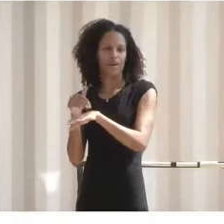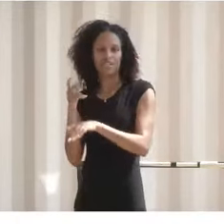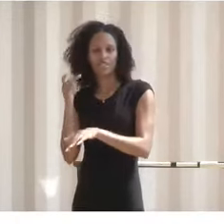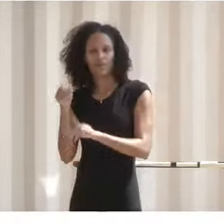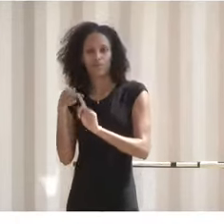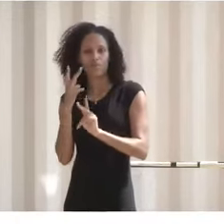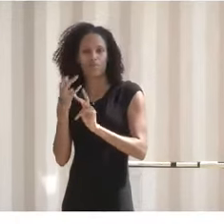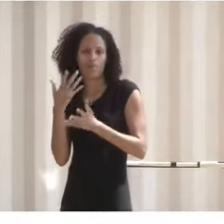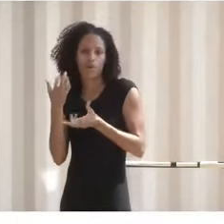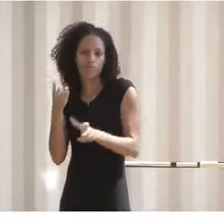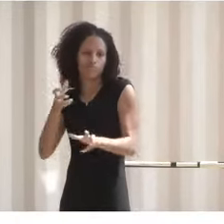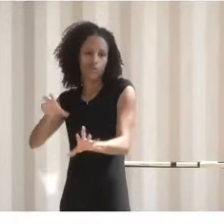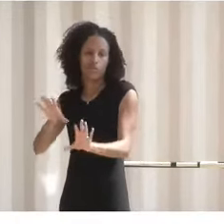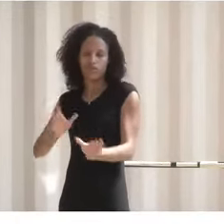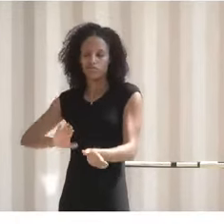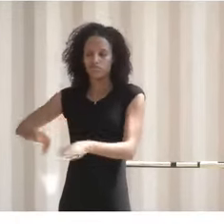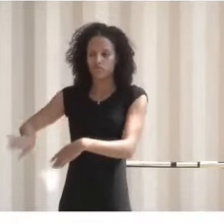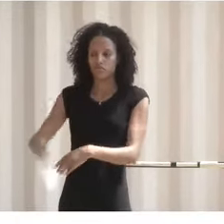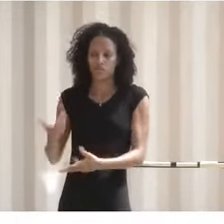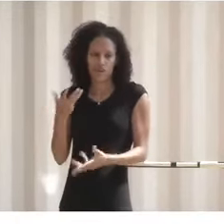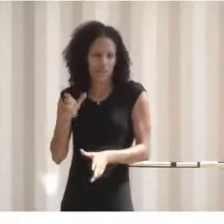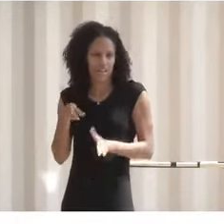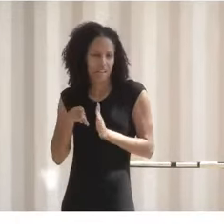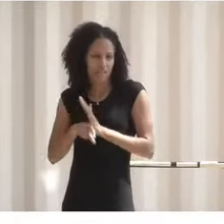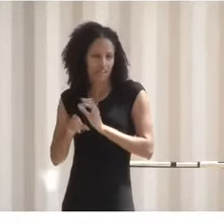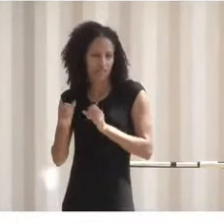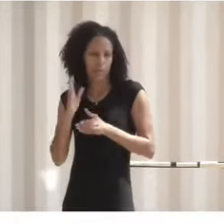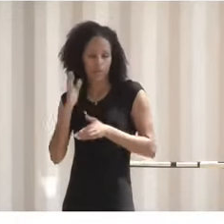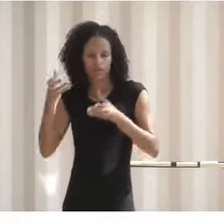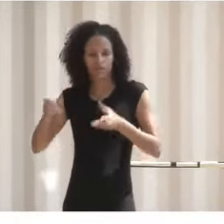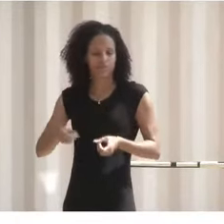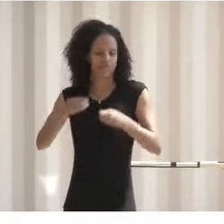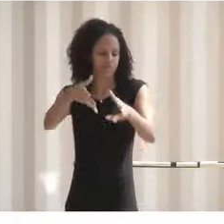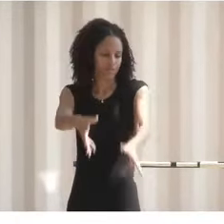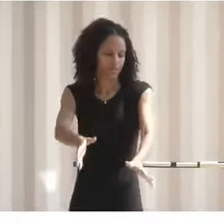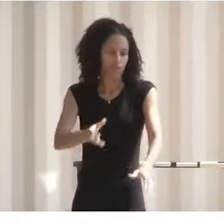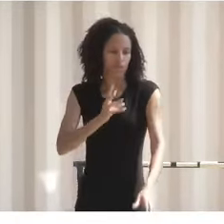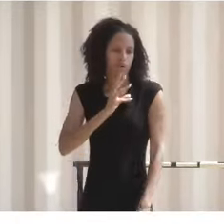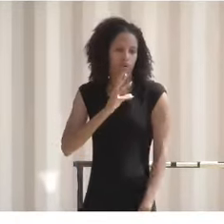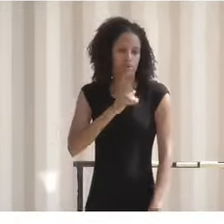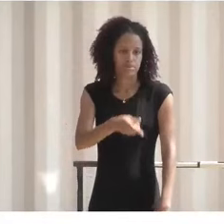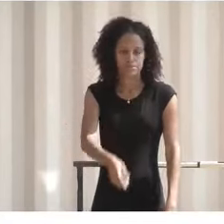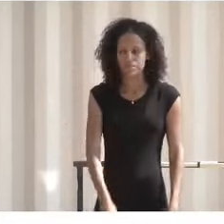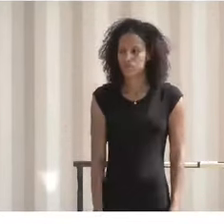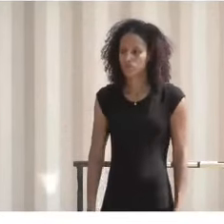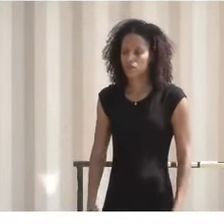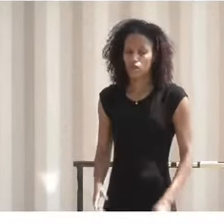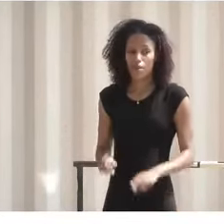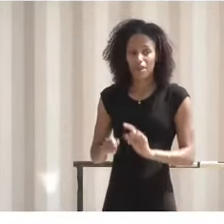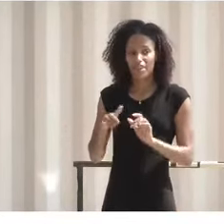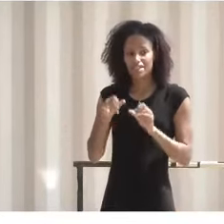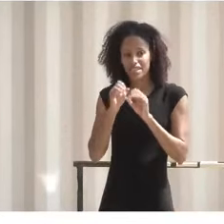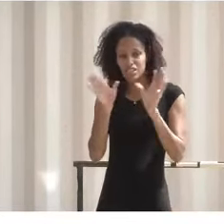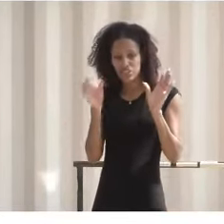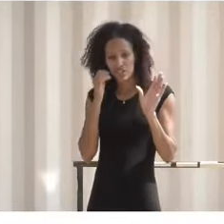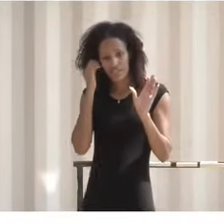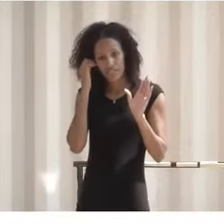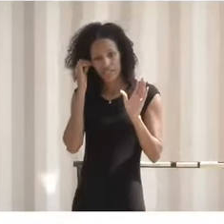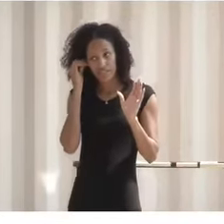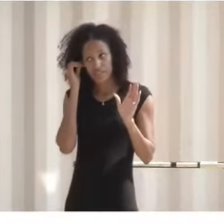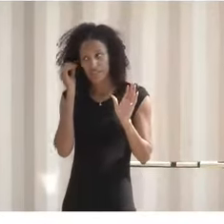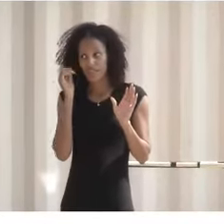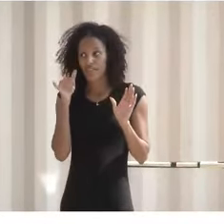of them, people didn't want to just kill them, so they put them into the ocean. And it's pretty clear that through